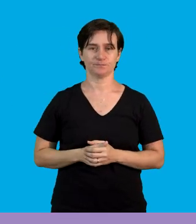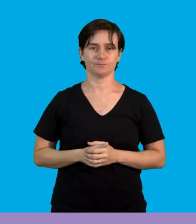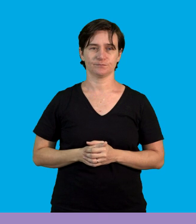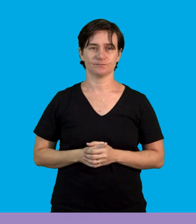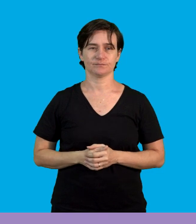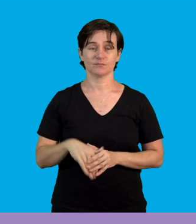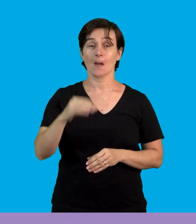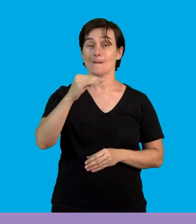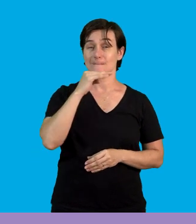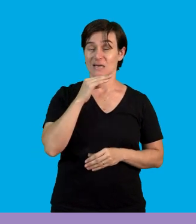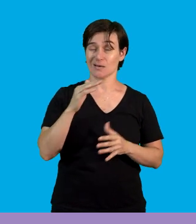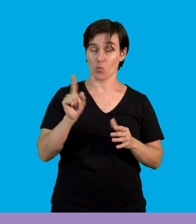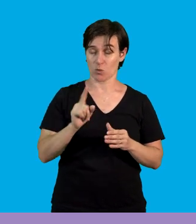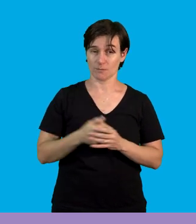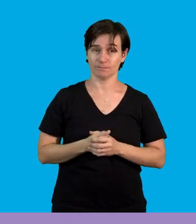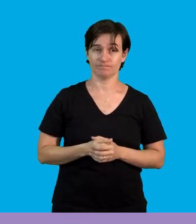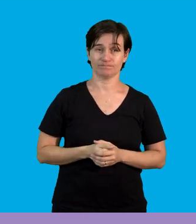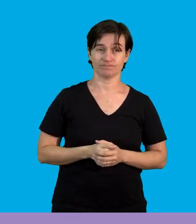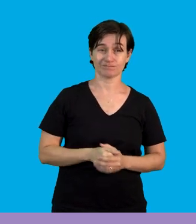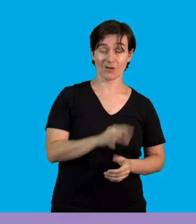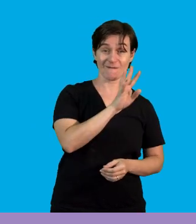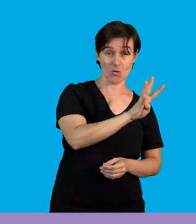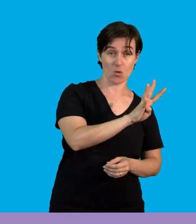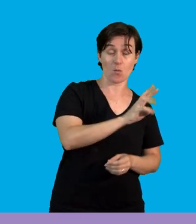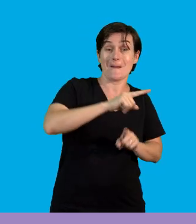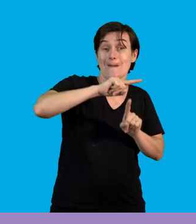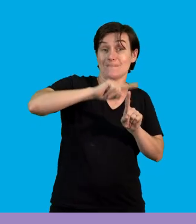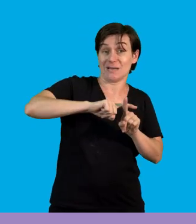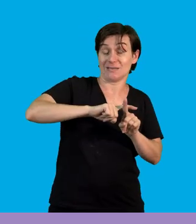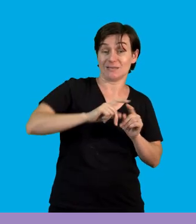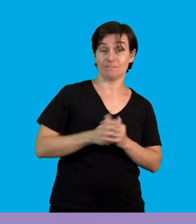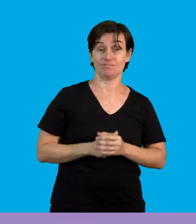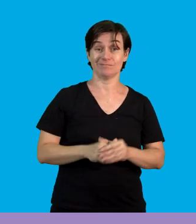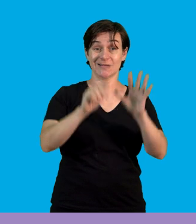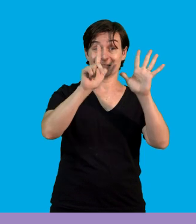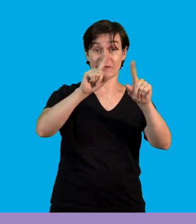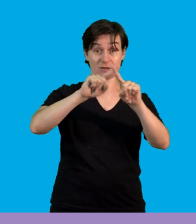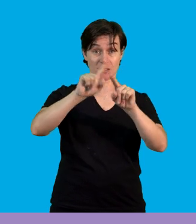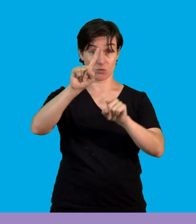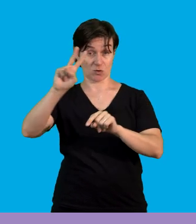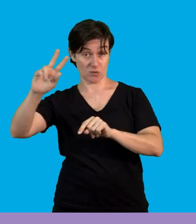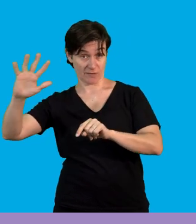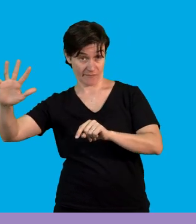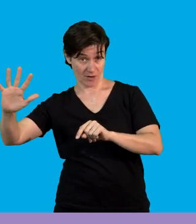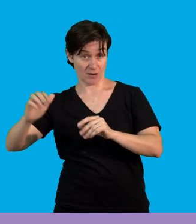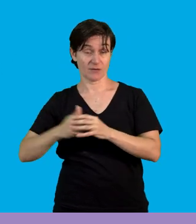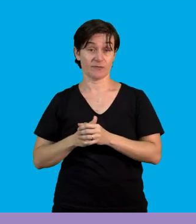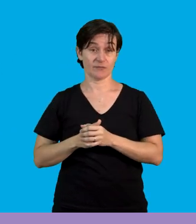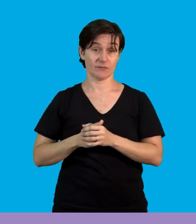the numerator. So the outcome is 4 plus 7 multiplied